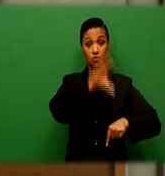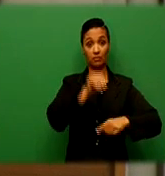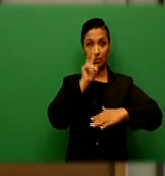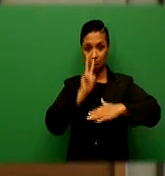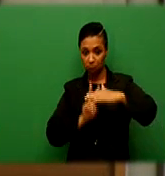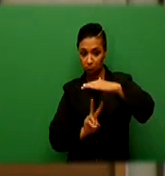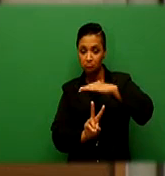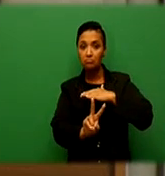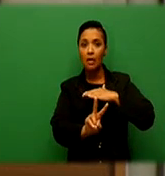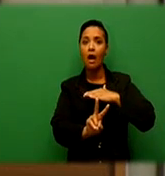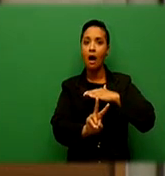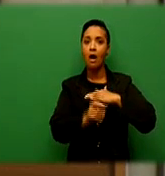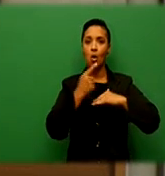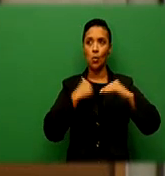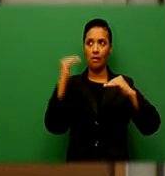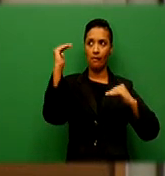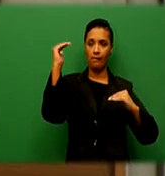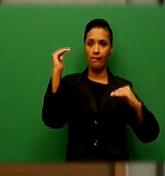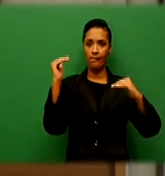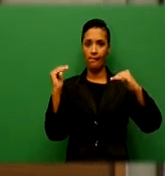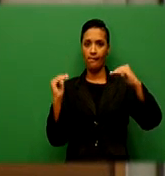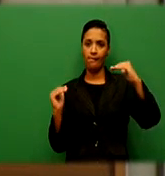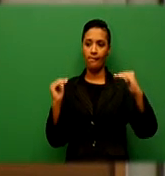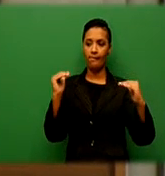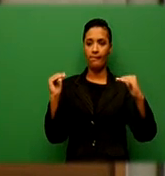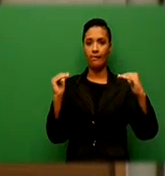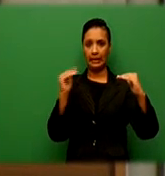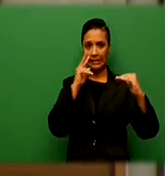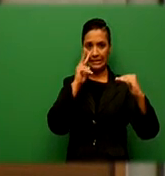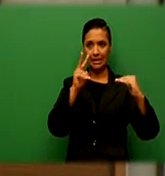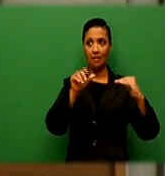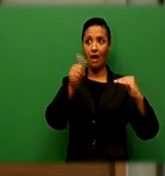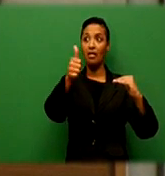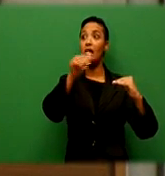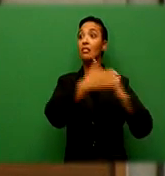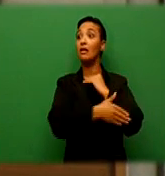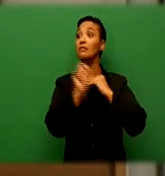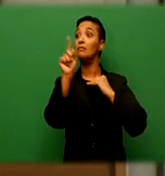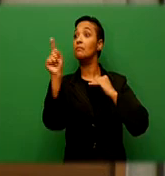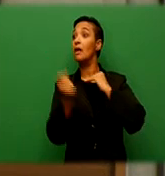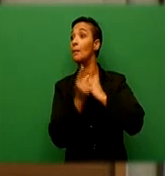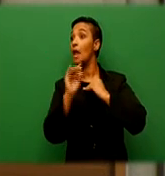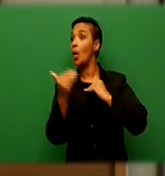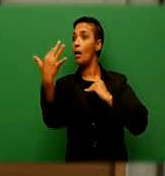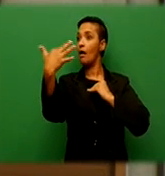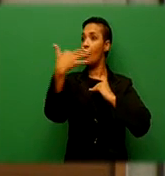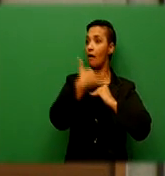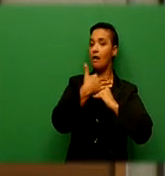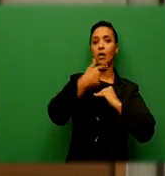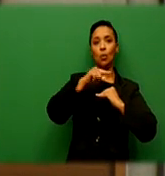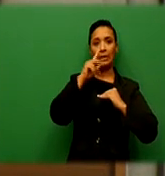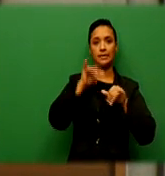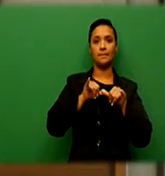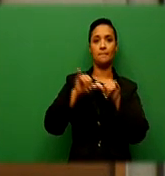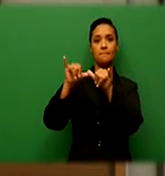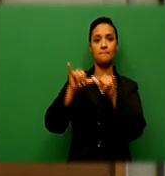is actually more in line with what we have seen elsewhere. Suffice to say that growth remains